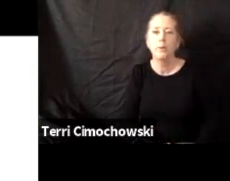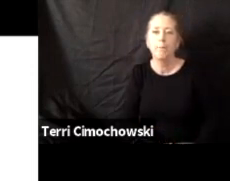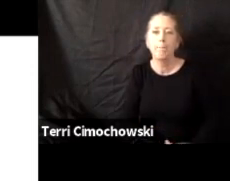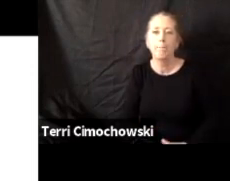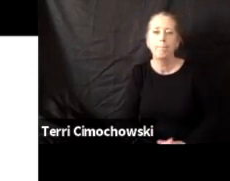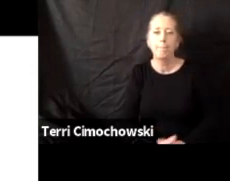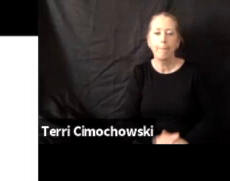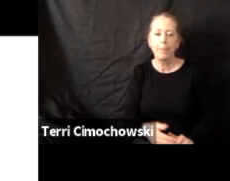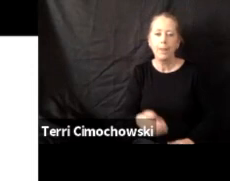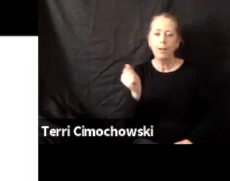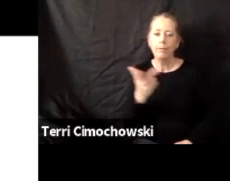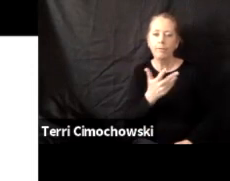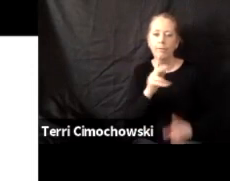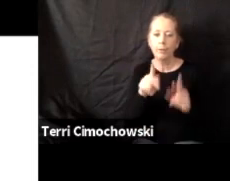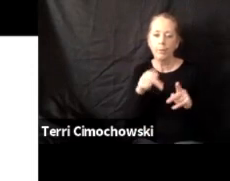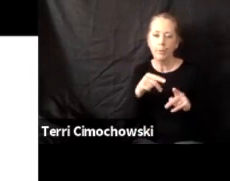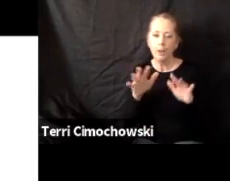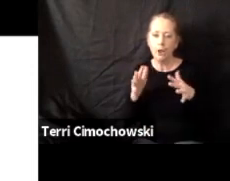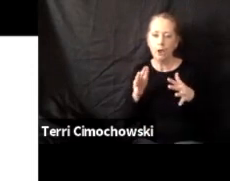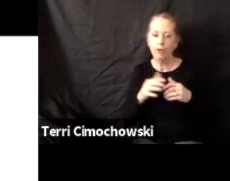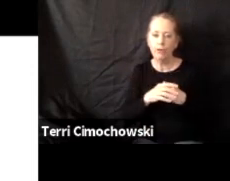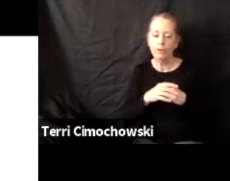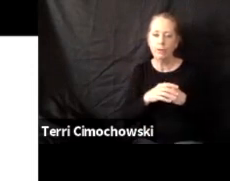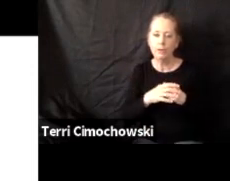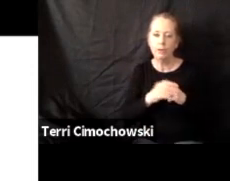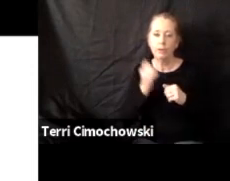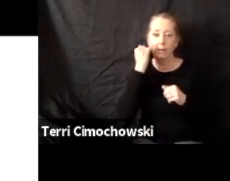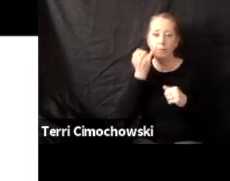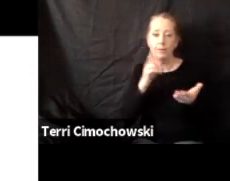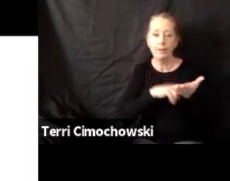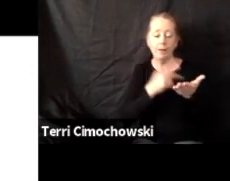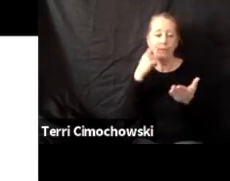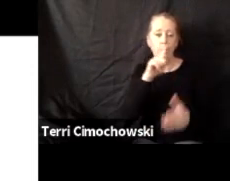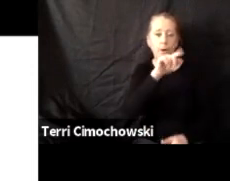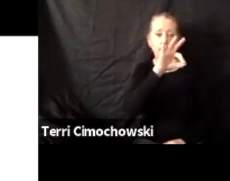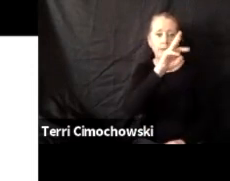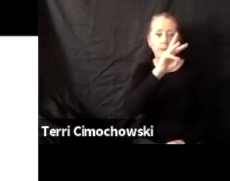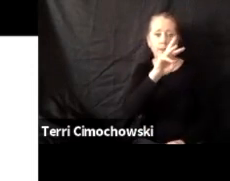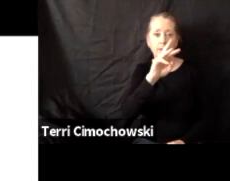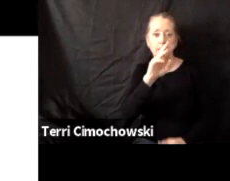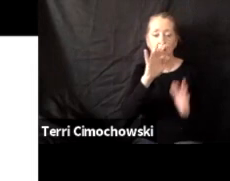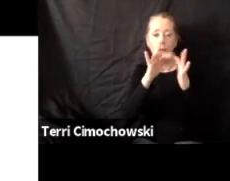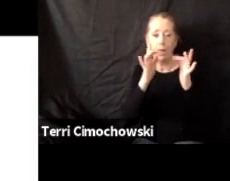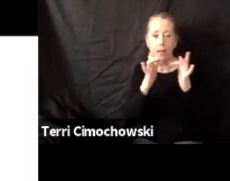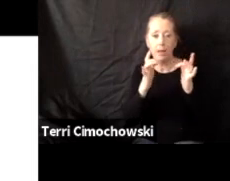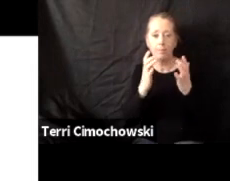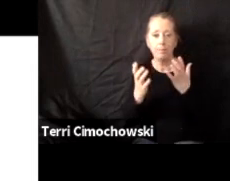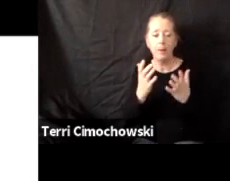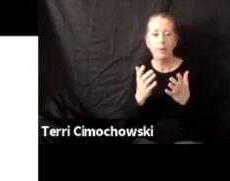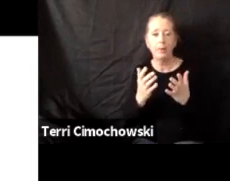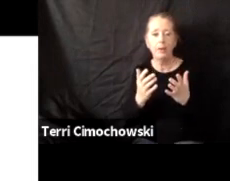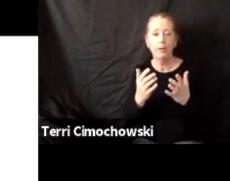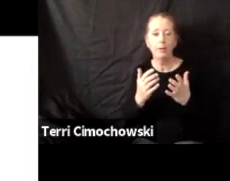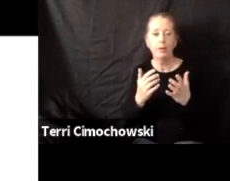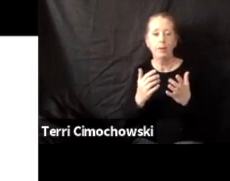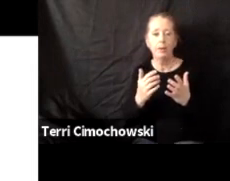There's a couple of people a little bit nervous that if they sign up for 196 online, that there could be a possible chance